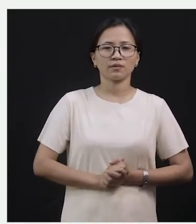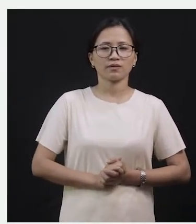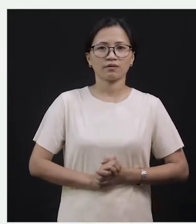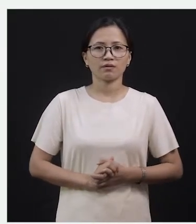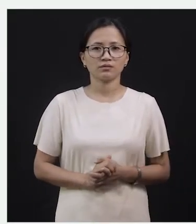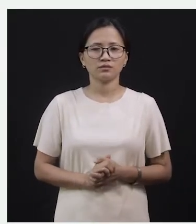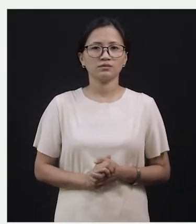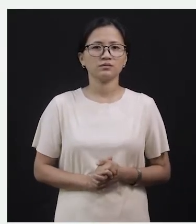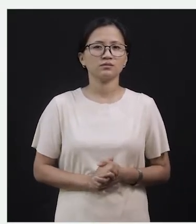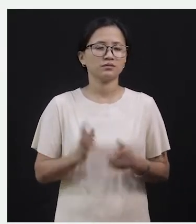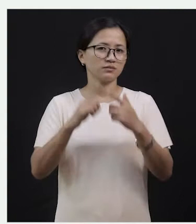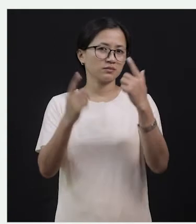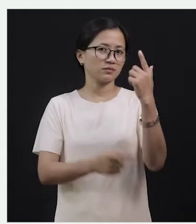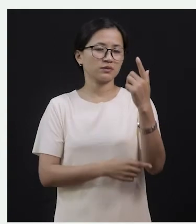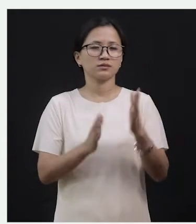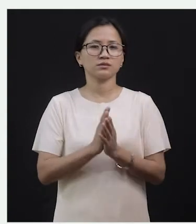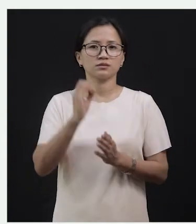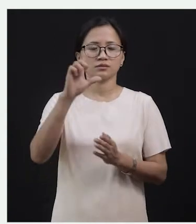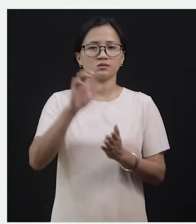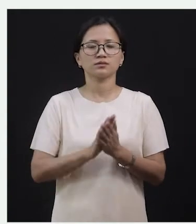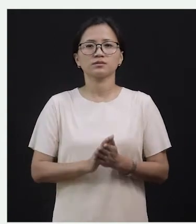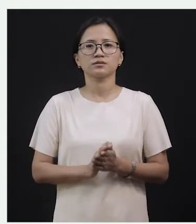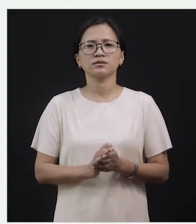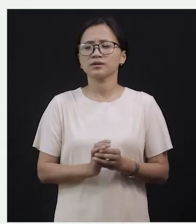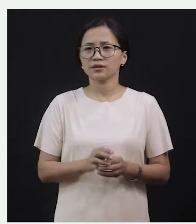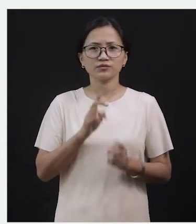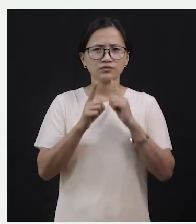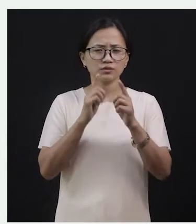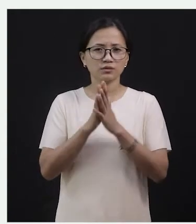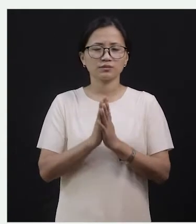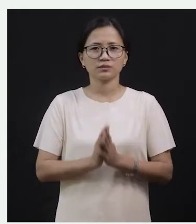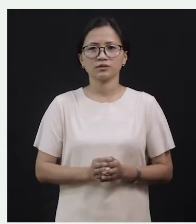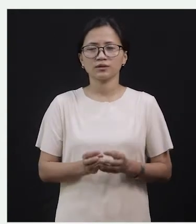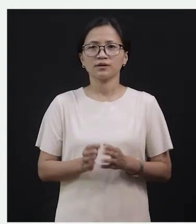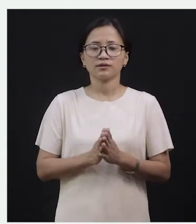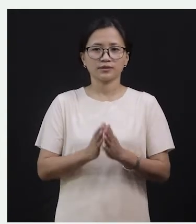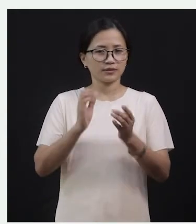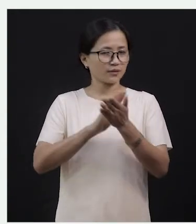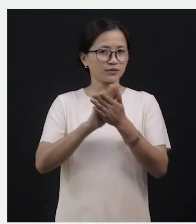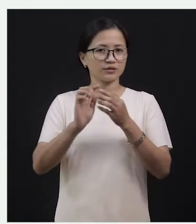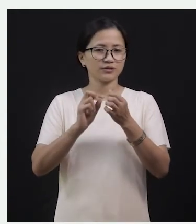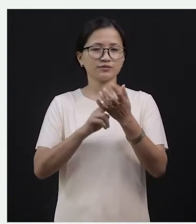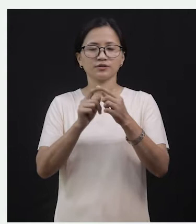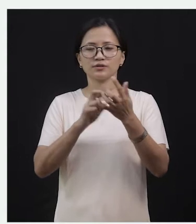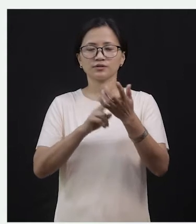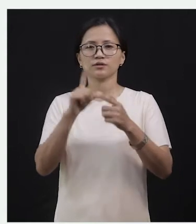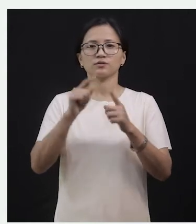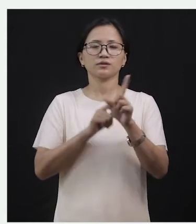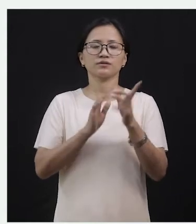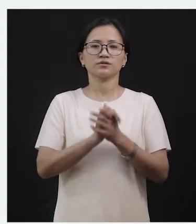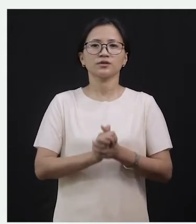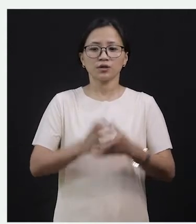Alright, so in the last class, I have explained to you about the heavenly bodies, also the